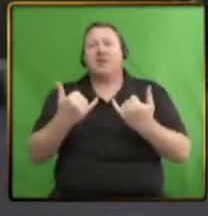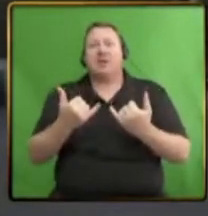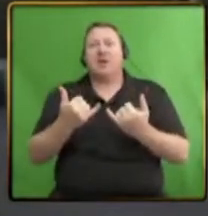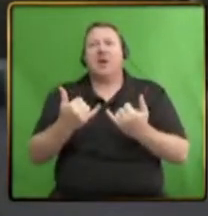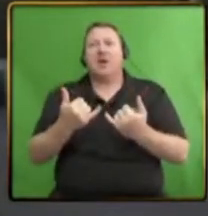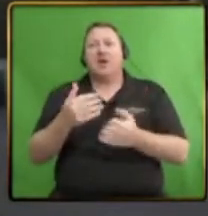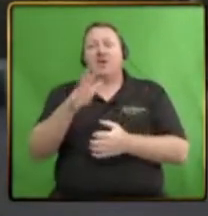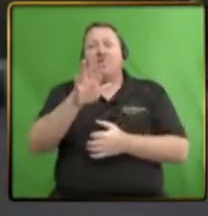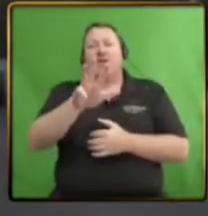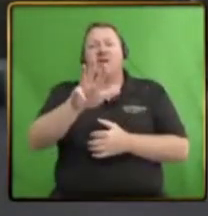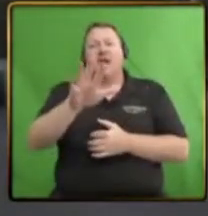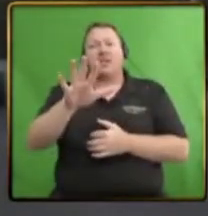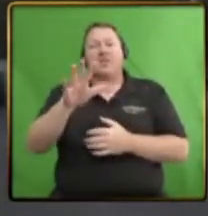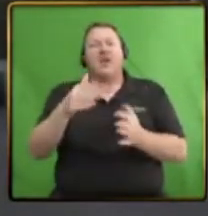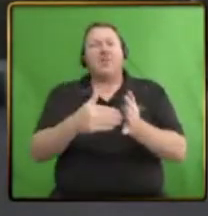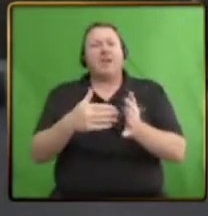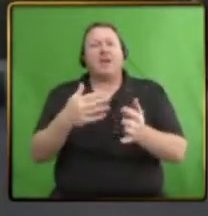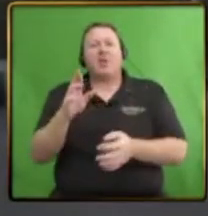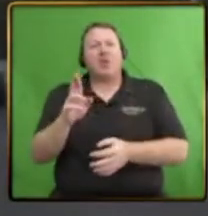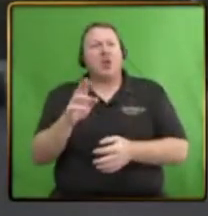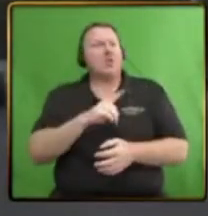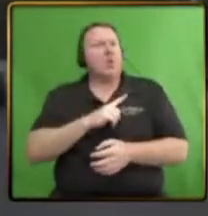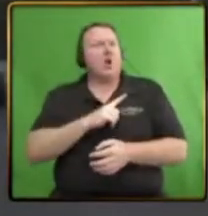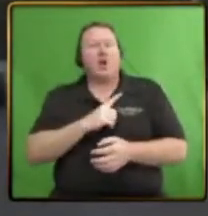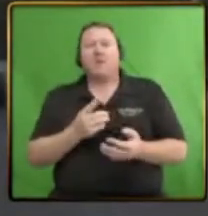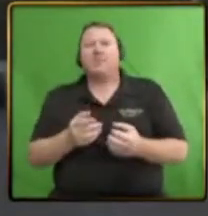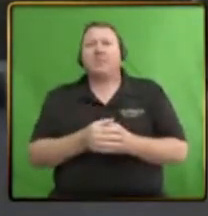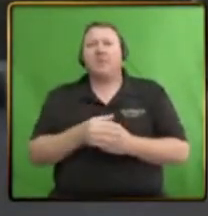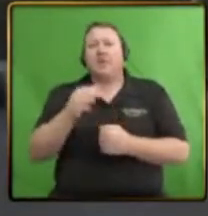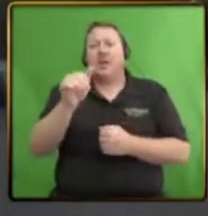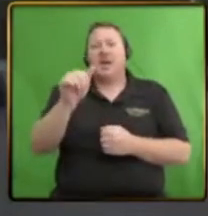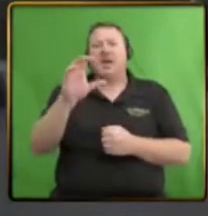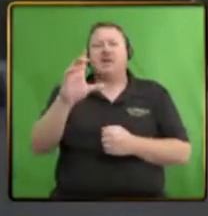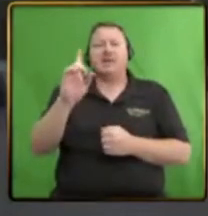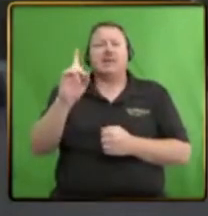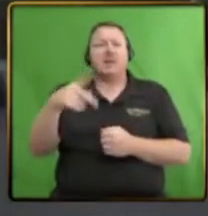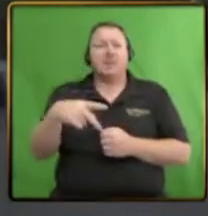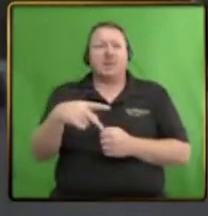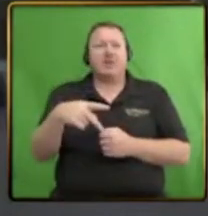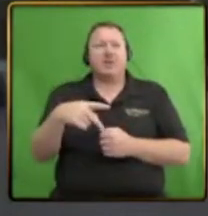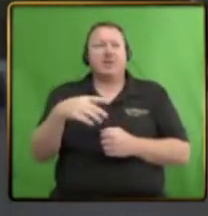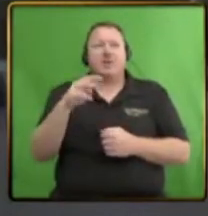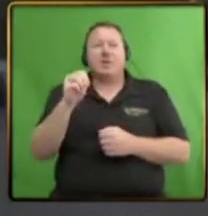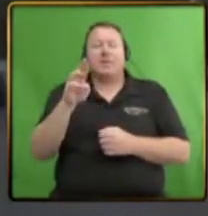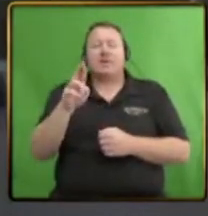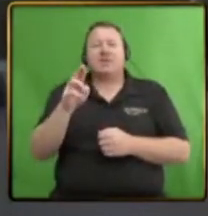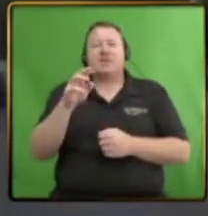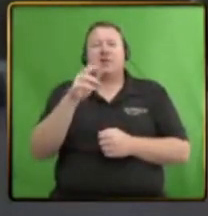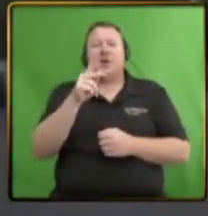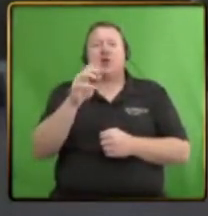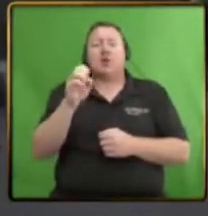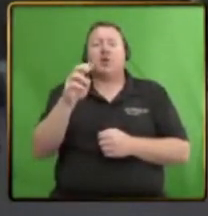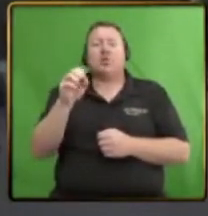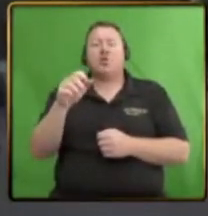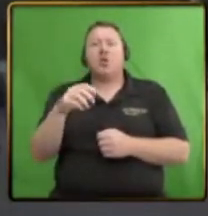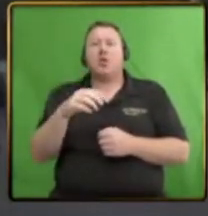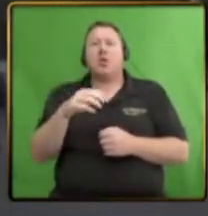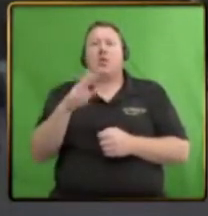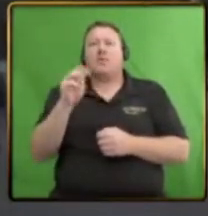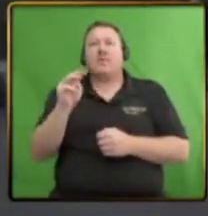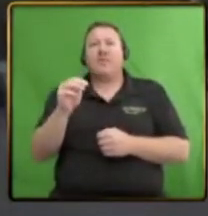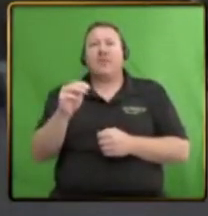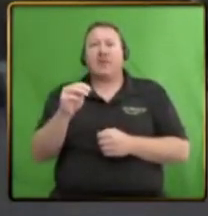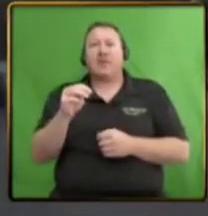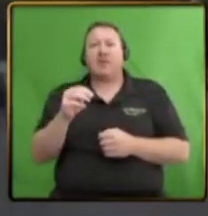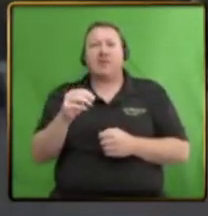up 95 million rand. Why? The ACDP agrees with Mr. Kotso Mofokeng's submission that this bill